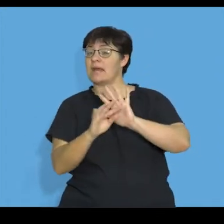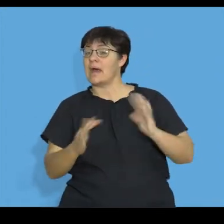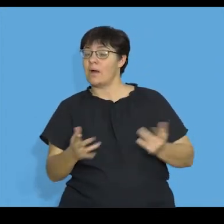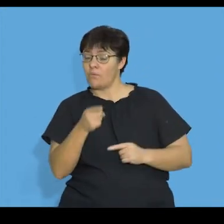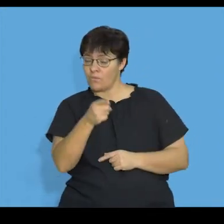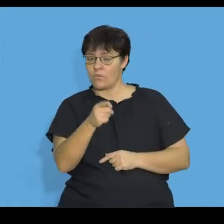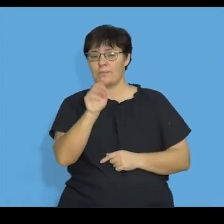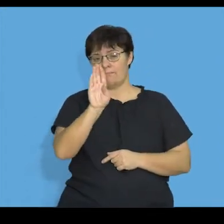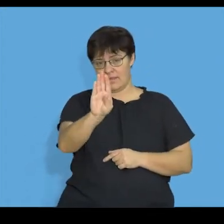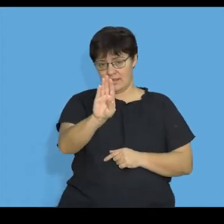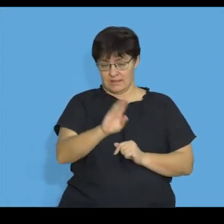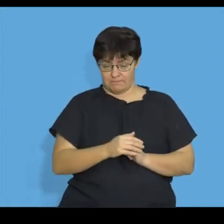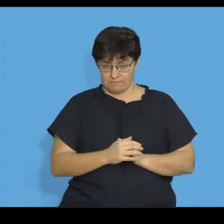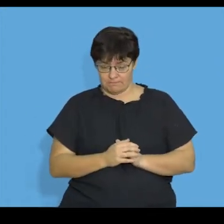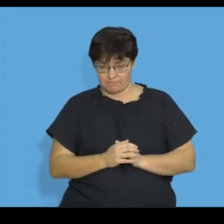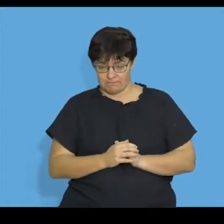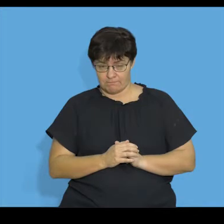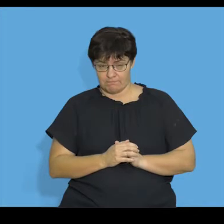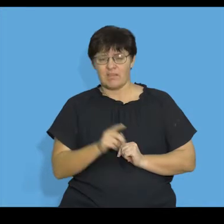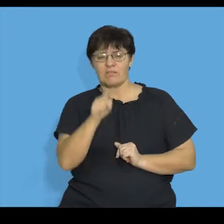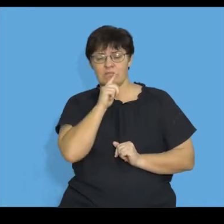the magnetic field strength.